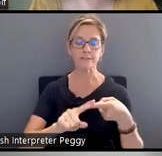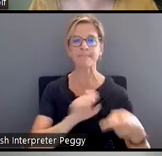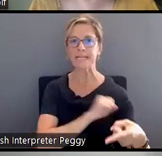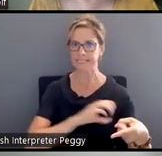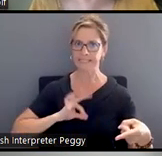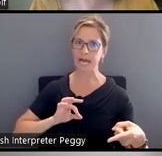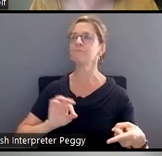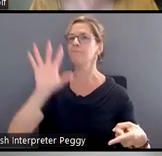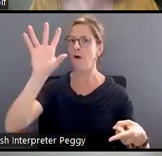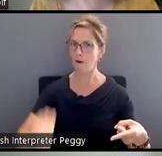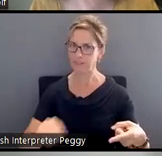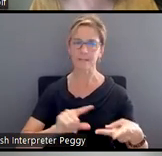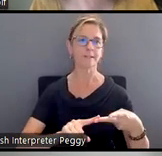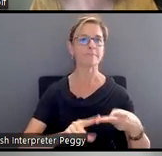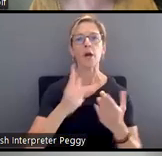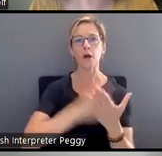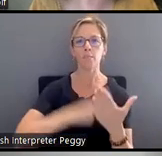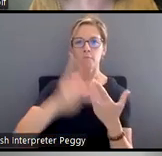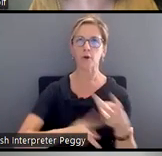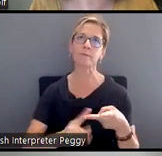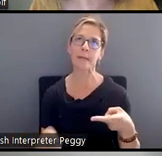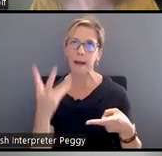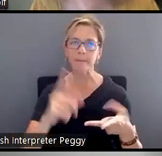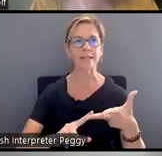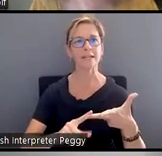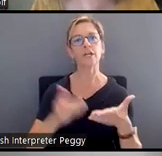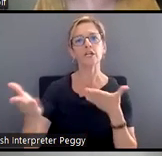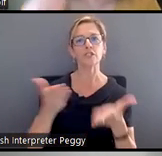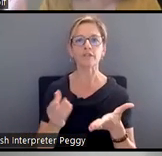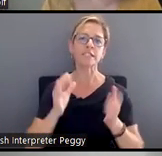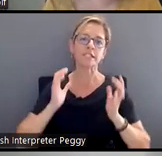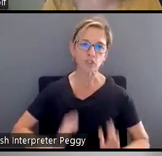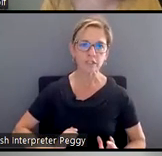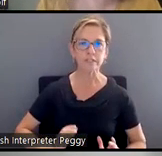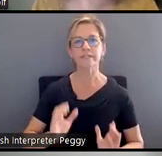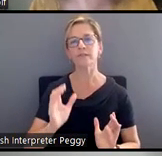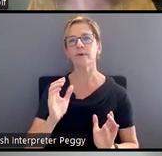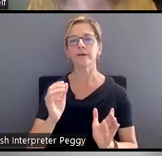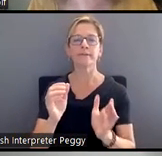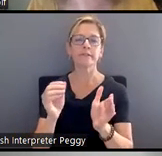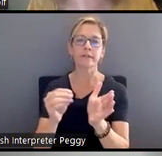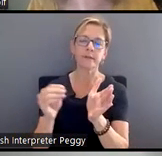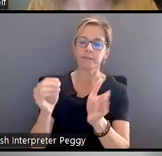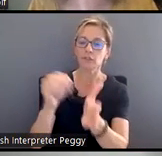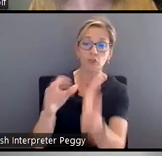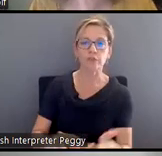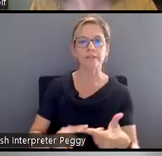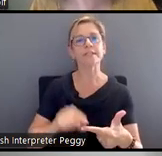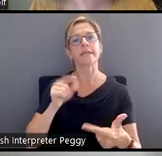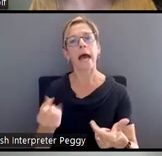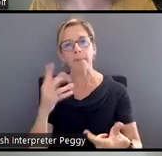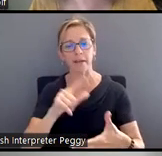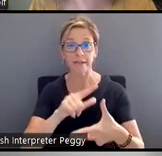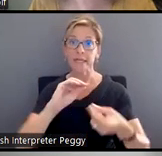members, we offer this many programs, we service, this many target clients a year.